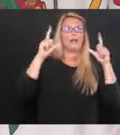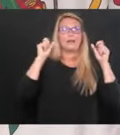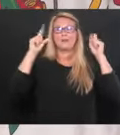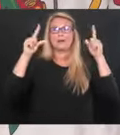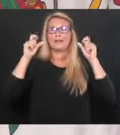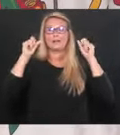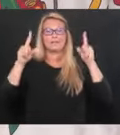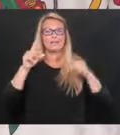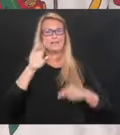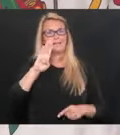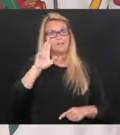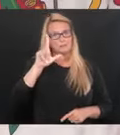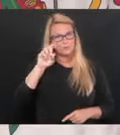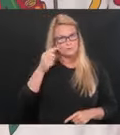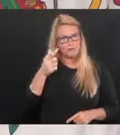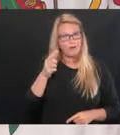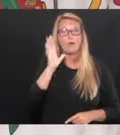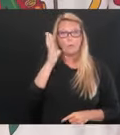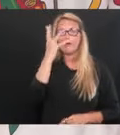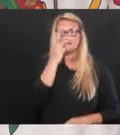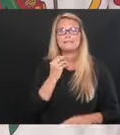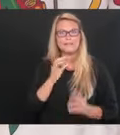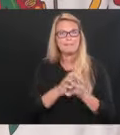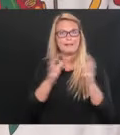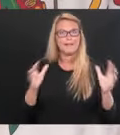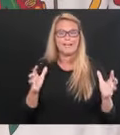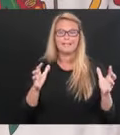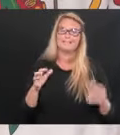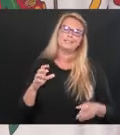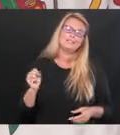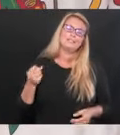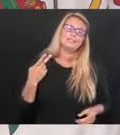And bulldogs sleep a lot, but